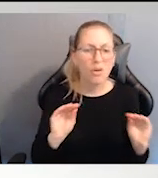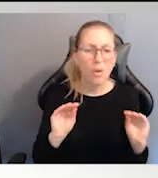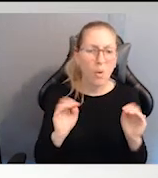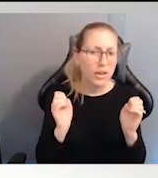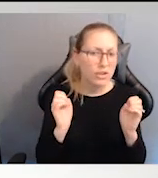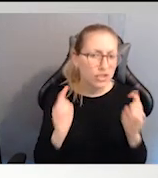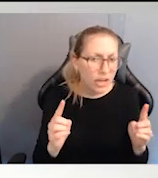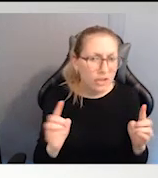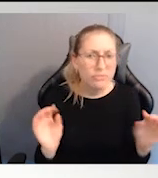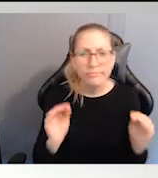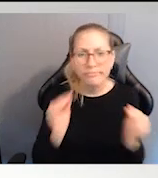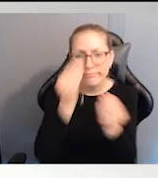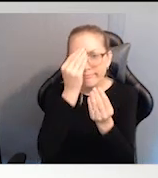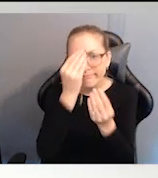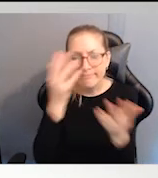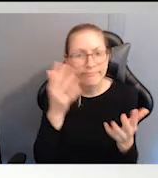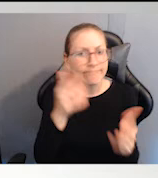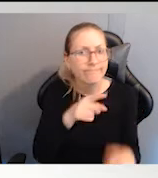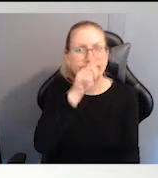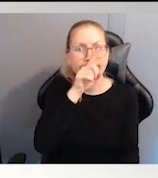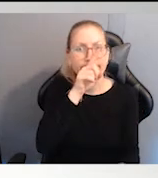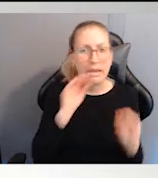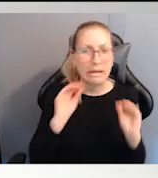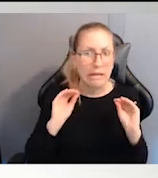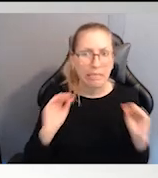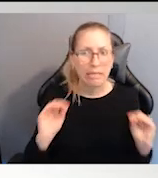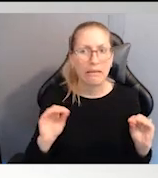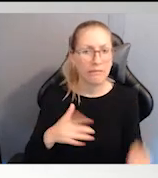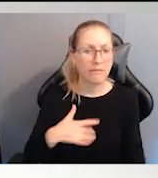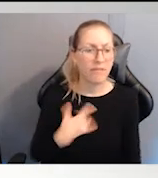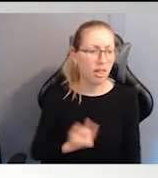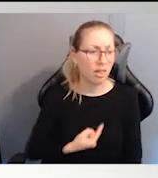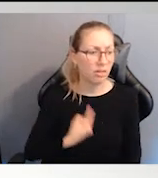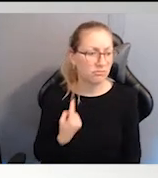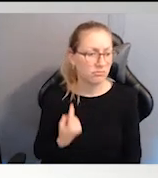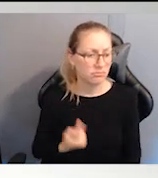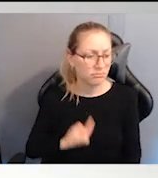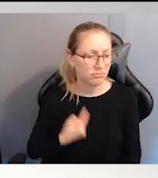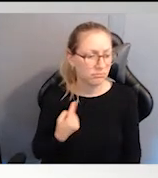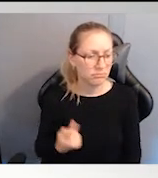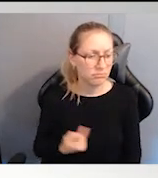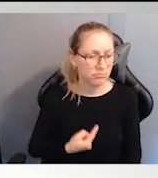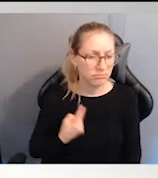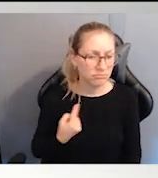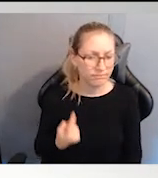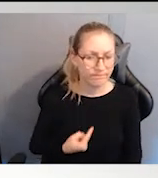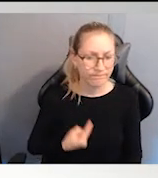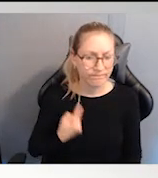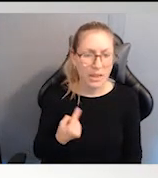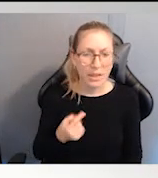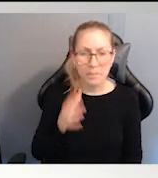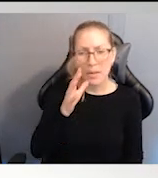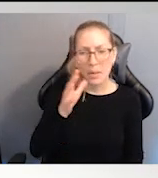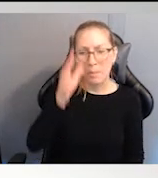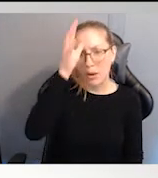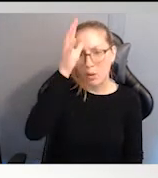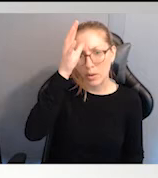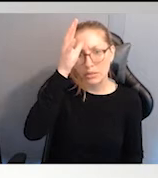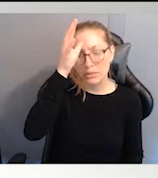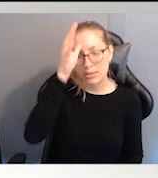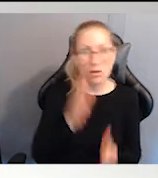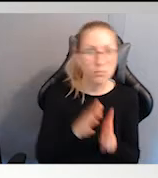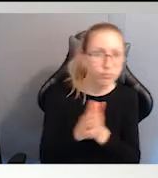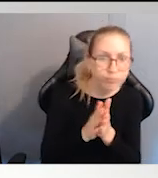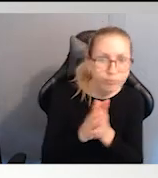no information, there was nothing. They were alone. And my parents, being a little bit